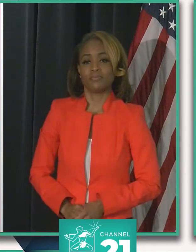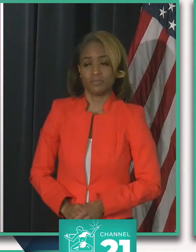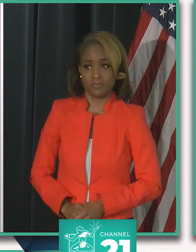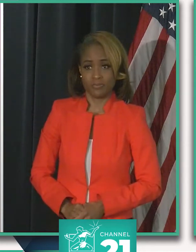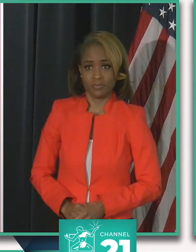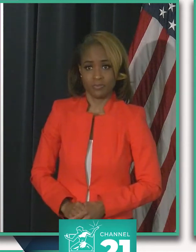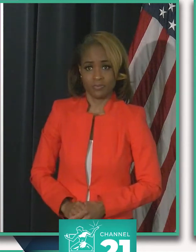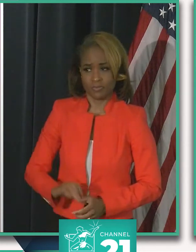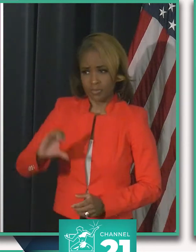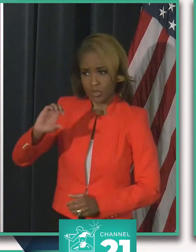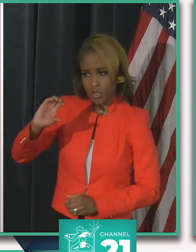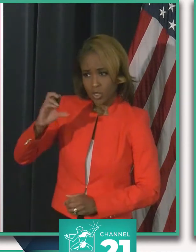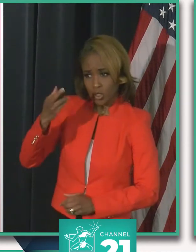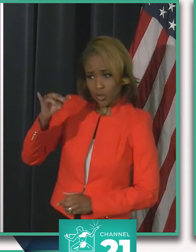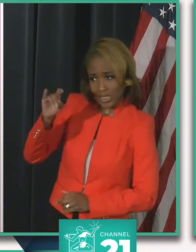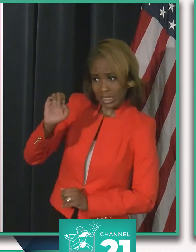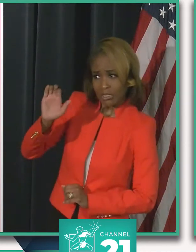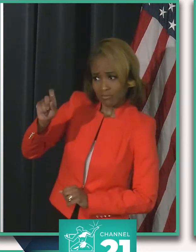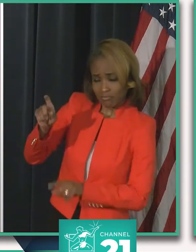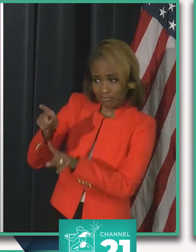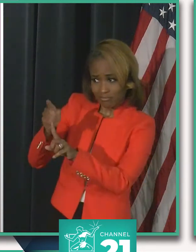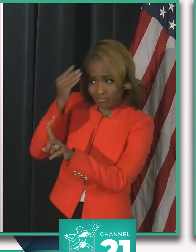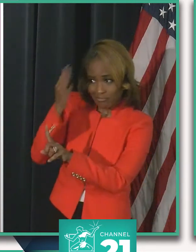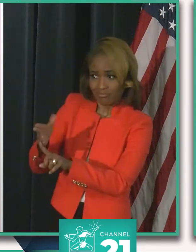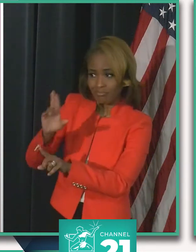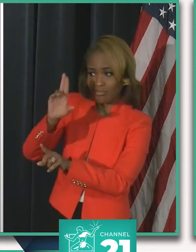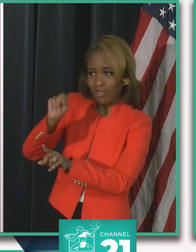Christine, you must unmute yourself.